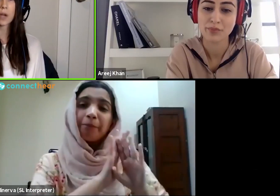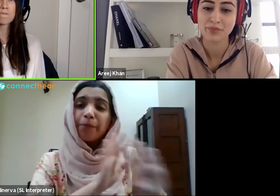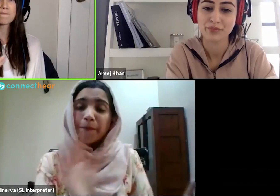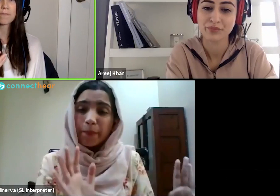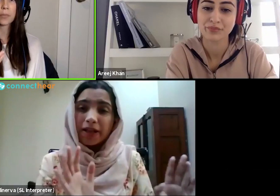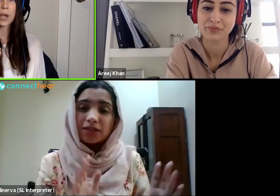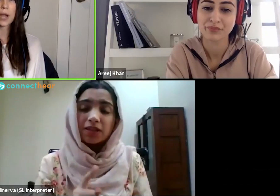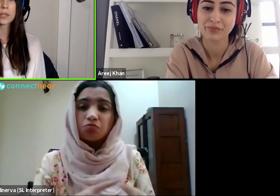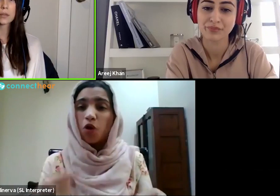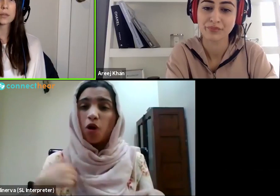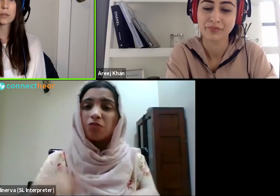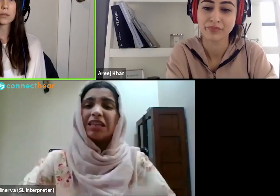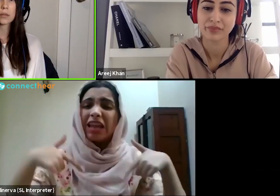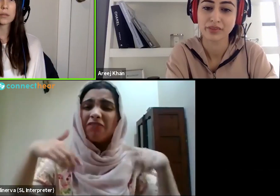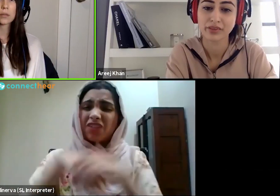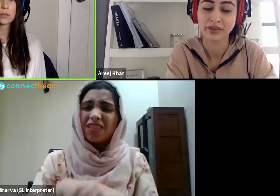of that